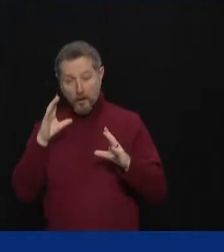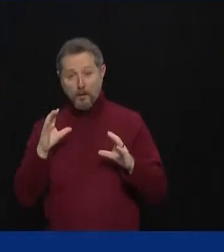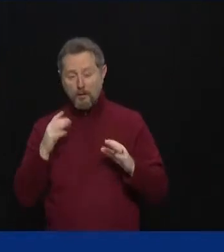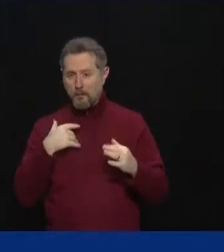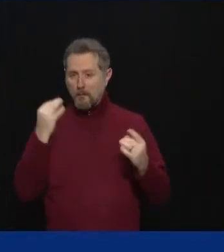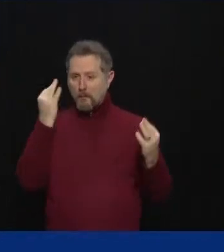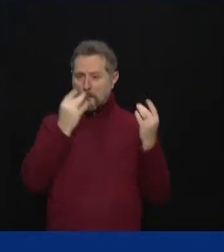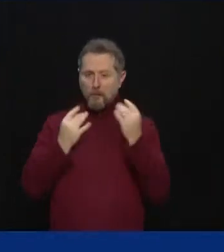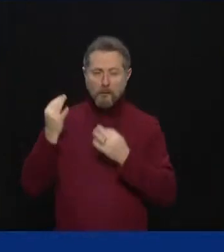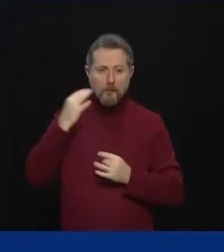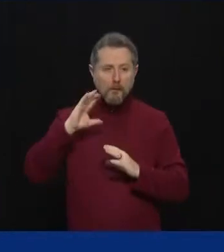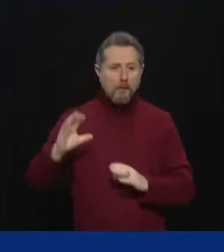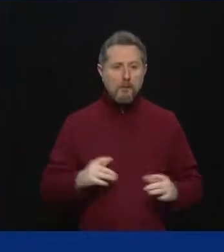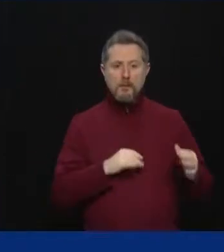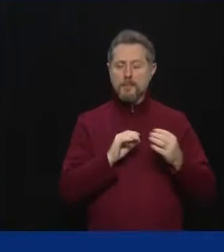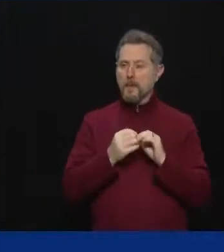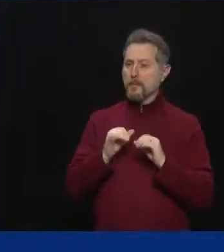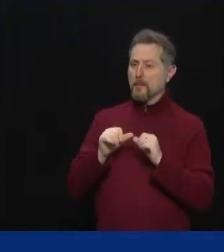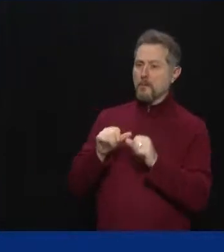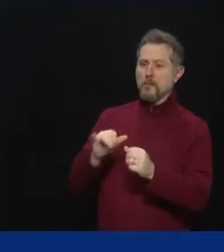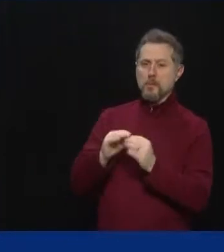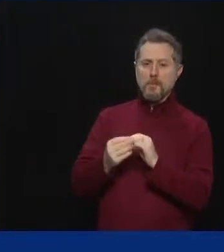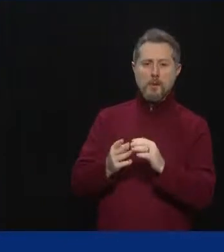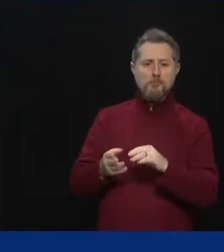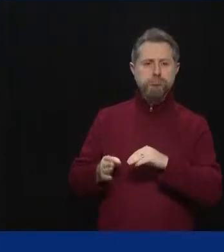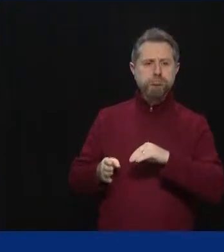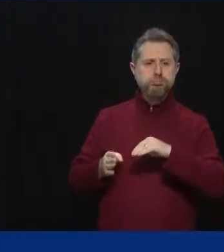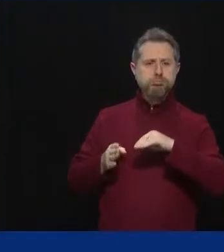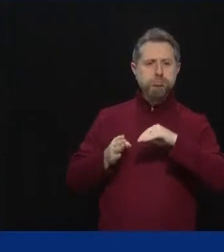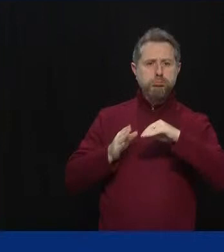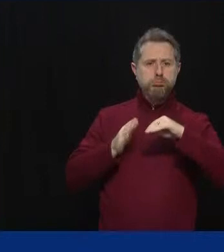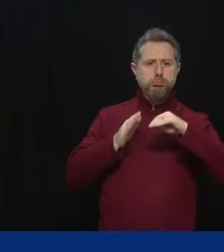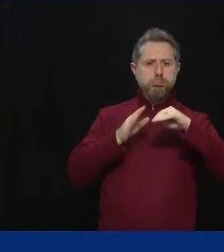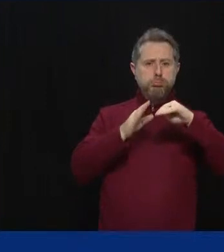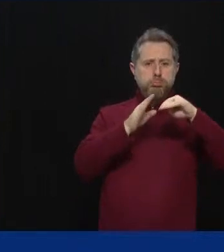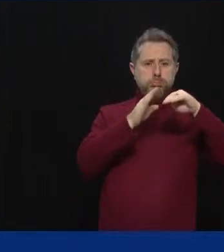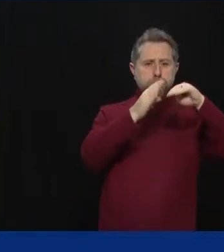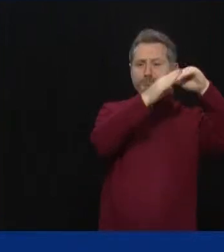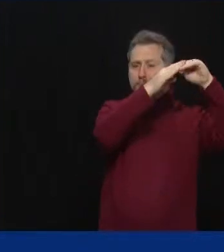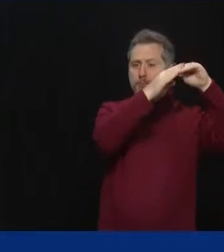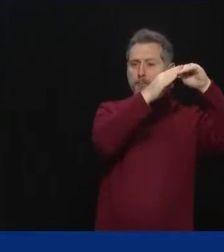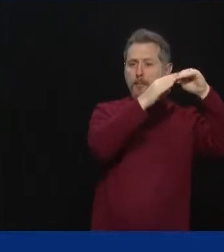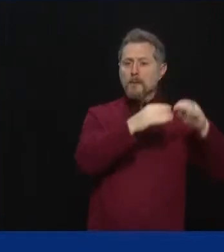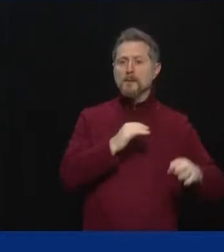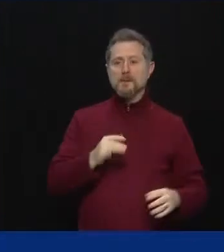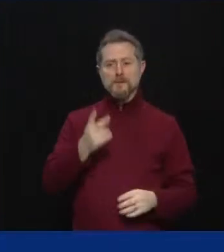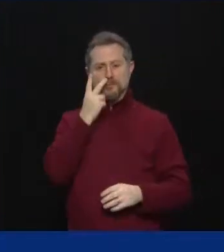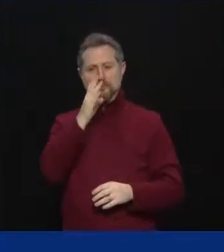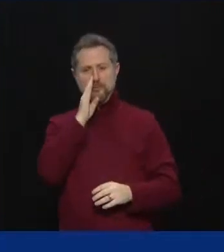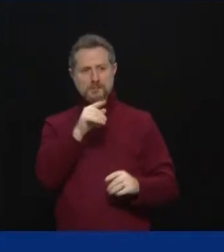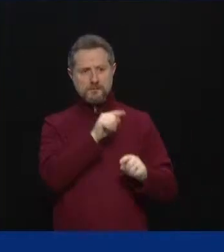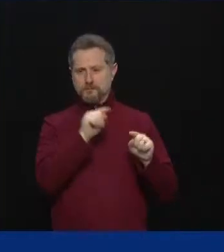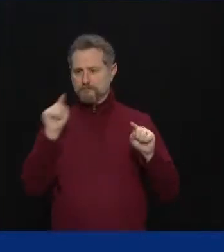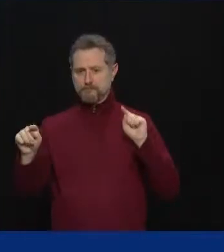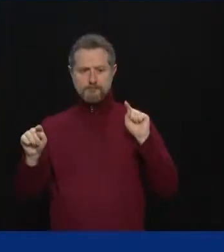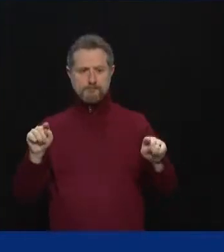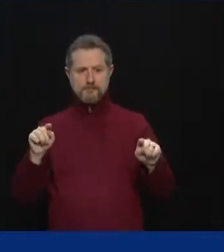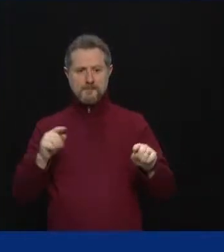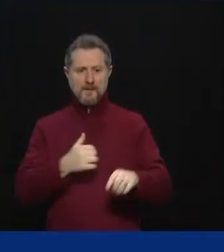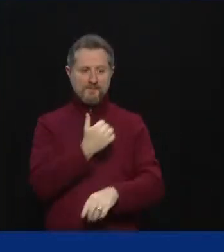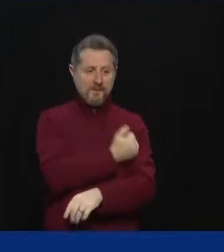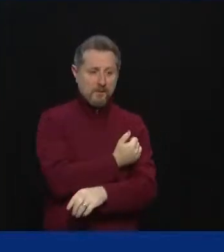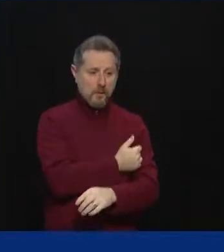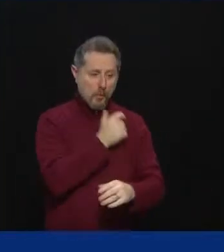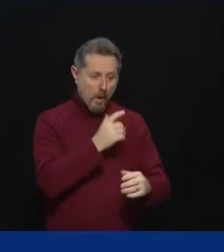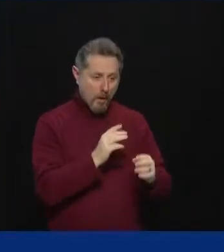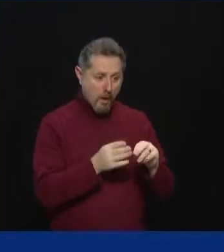hospitalizations, and this is a trend. I think you can draw a direct correlation between vaccination rates in an area and